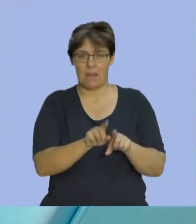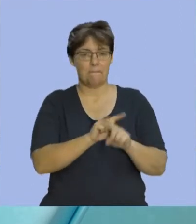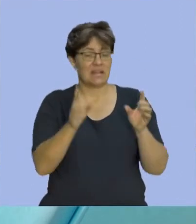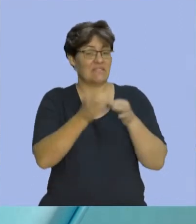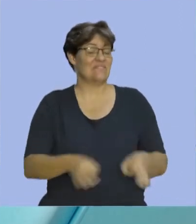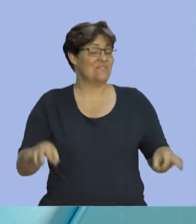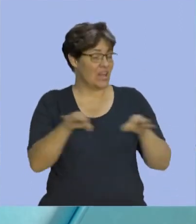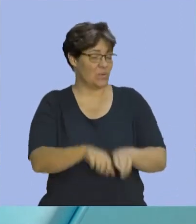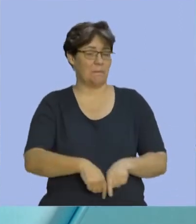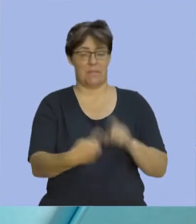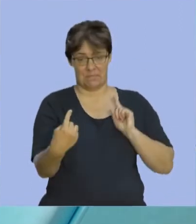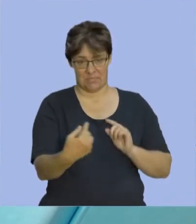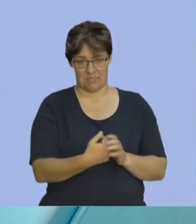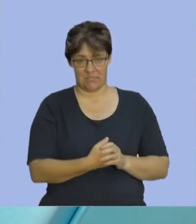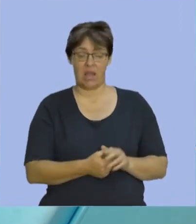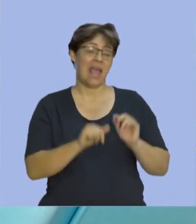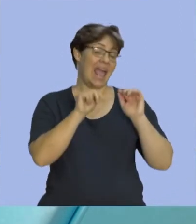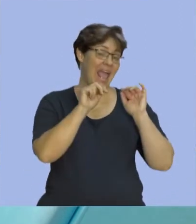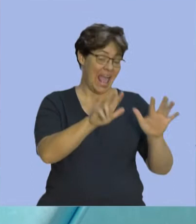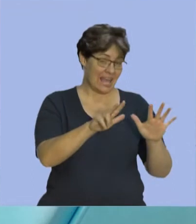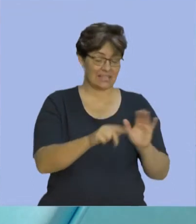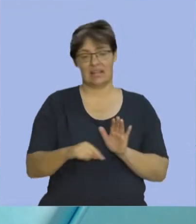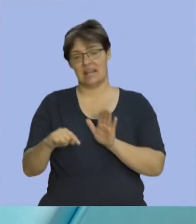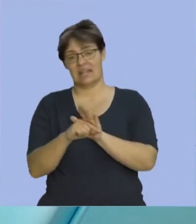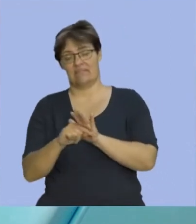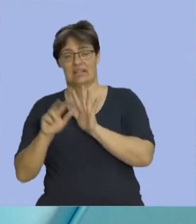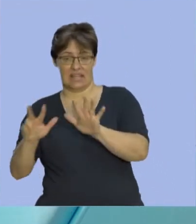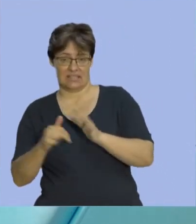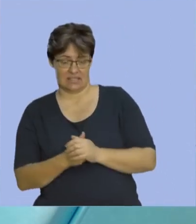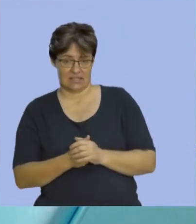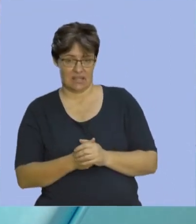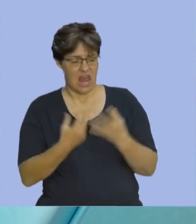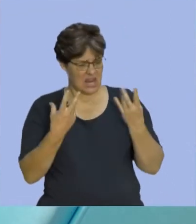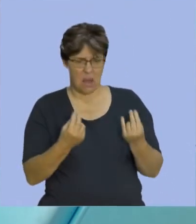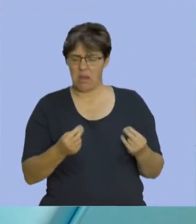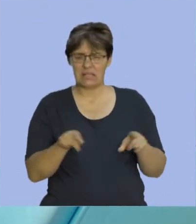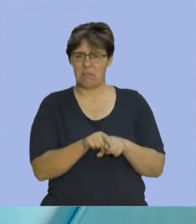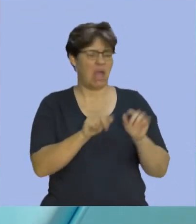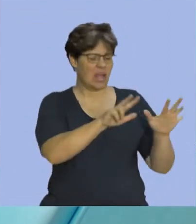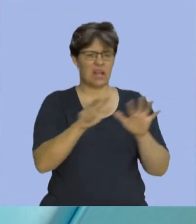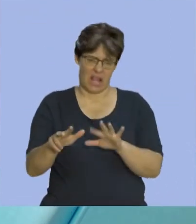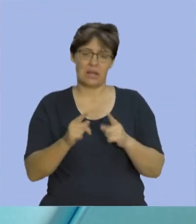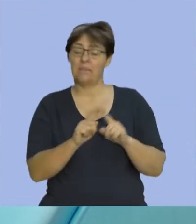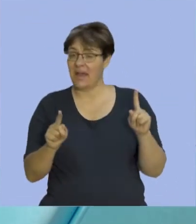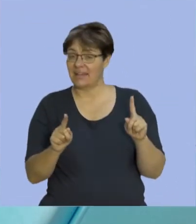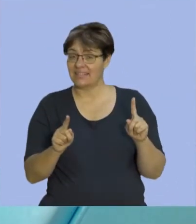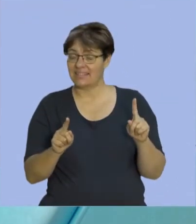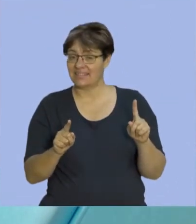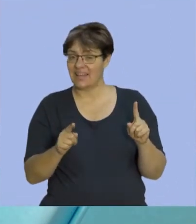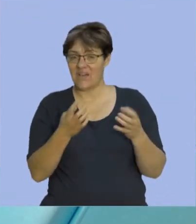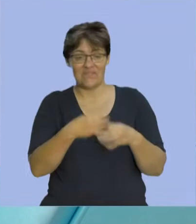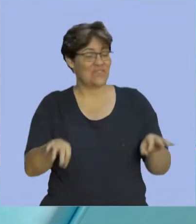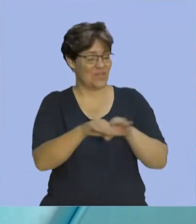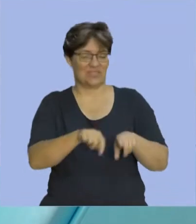number, but not the same value, because it can be 8 and -8. It's the same number, it's 8 and